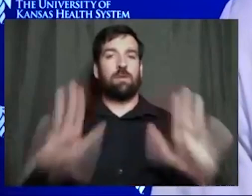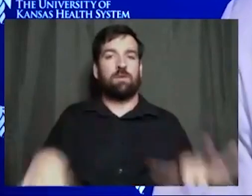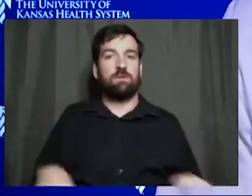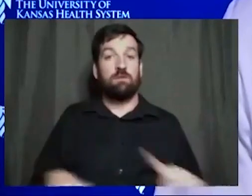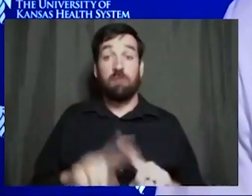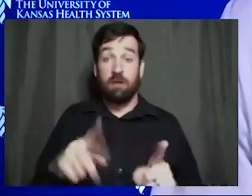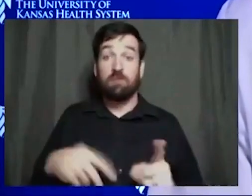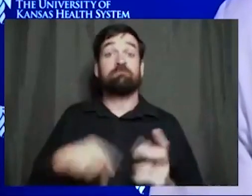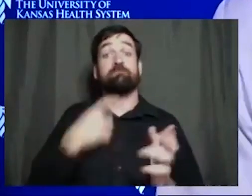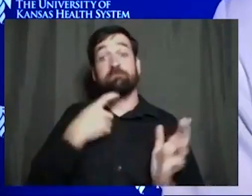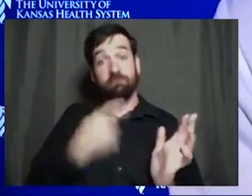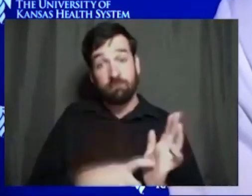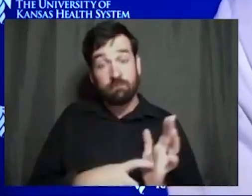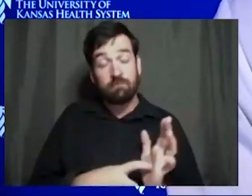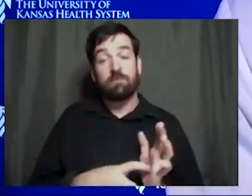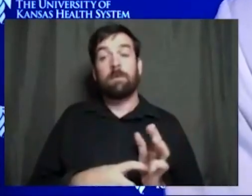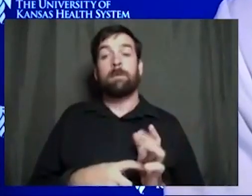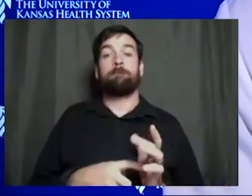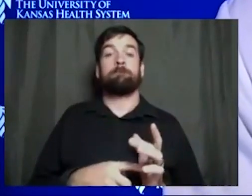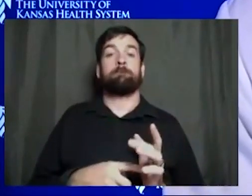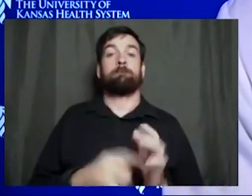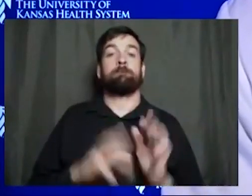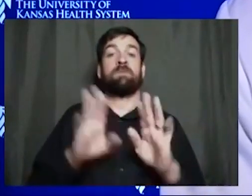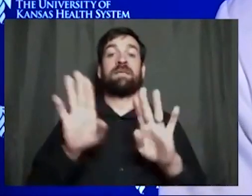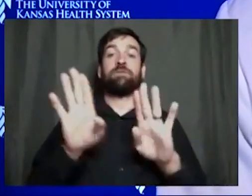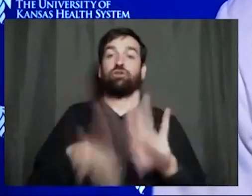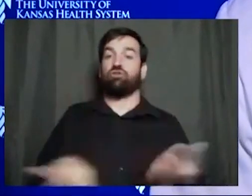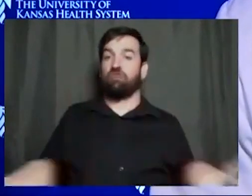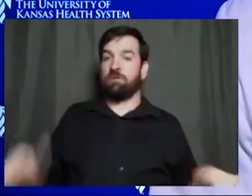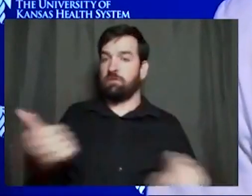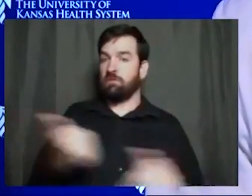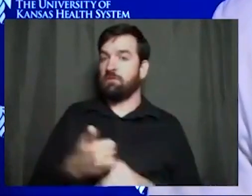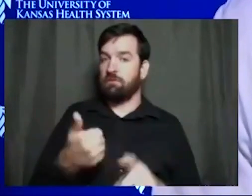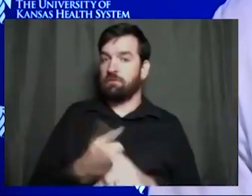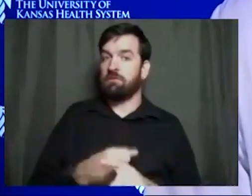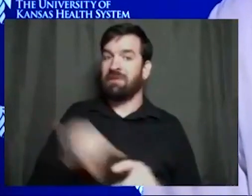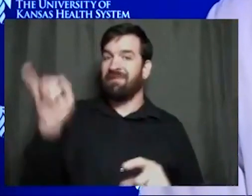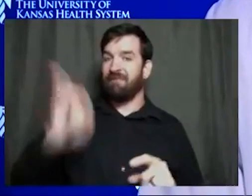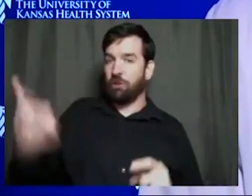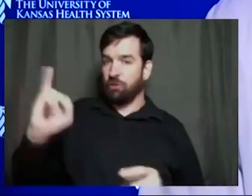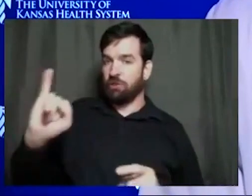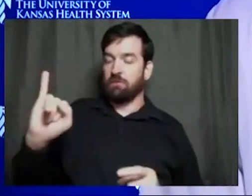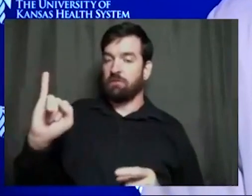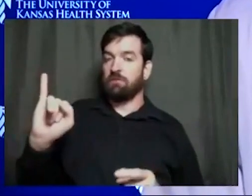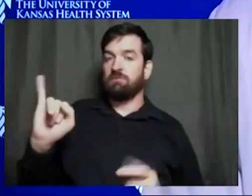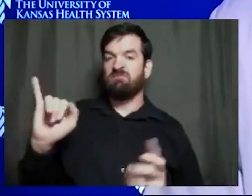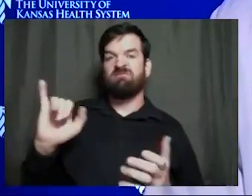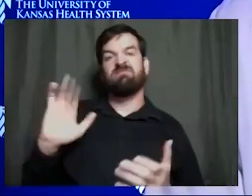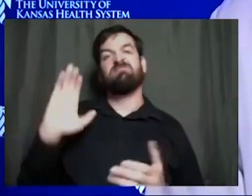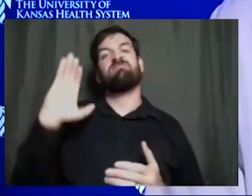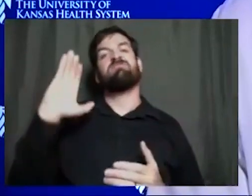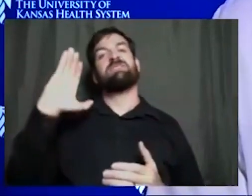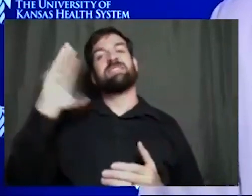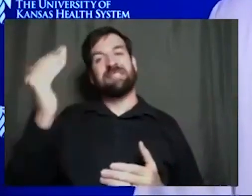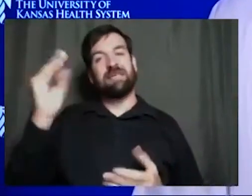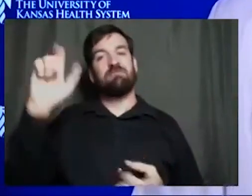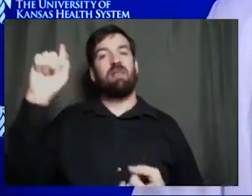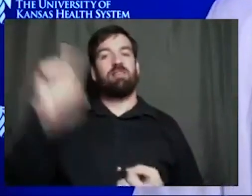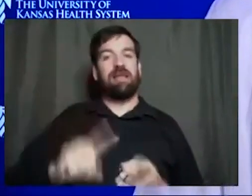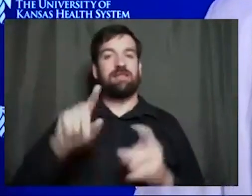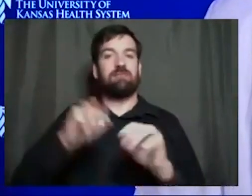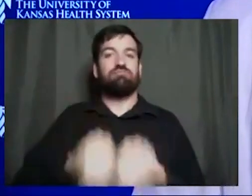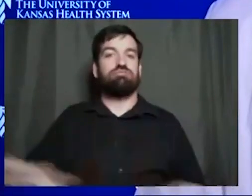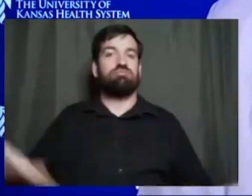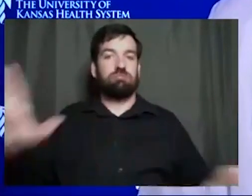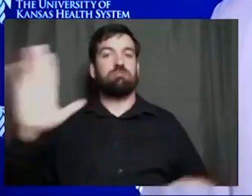that households where children were infected did seem to cause less attack rates in the household compared to when